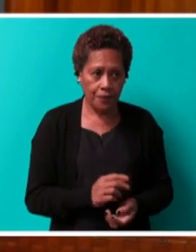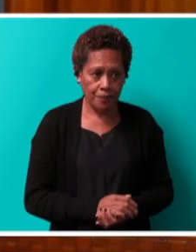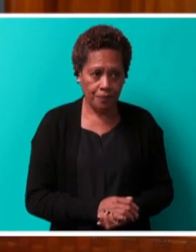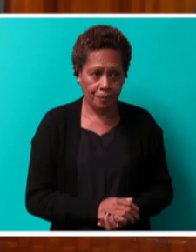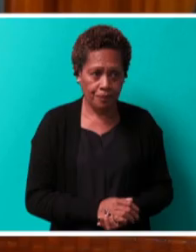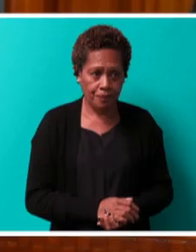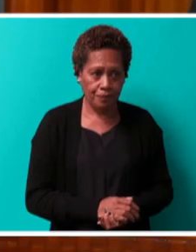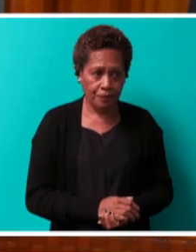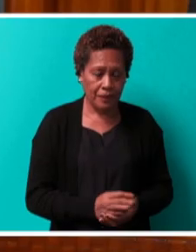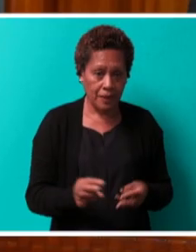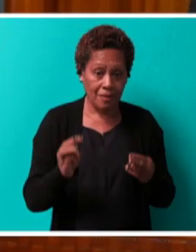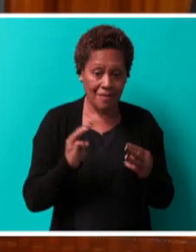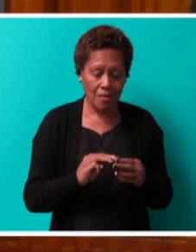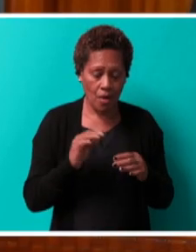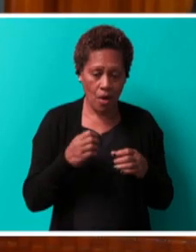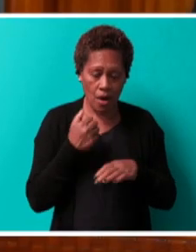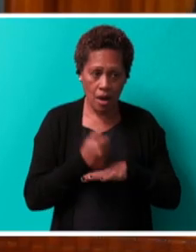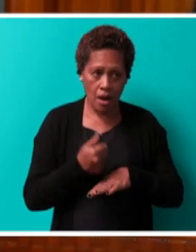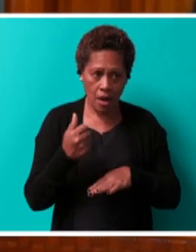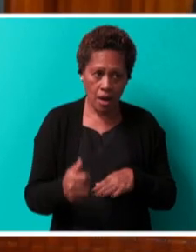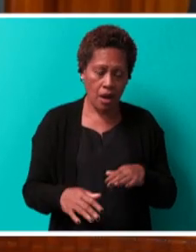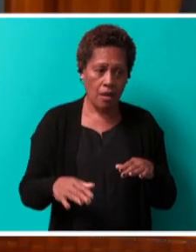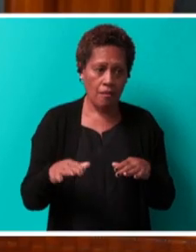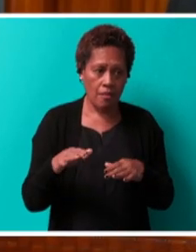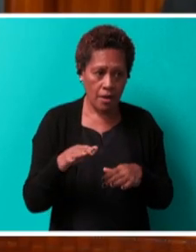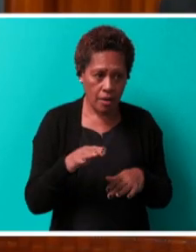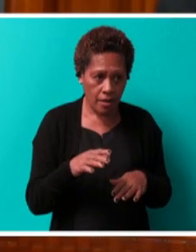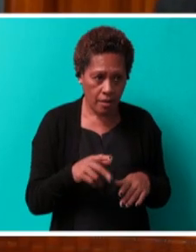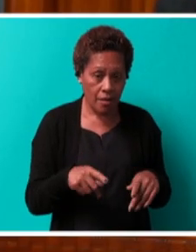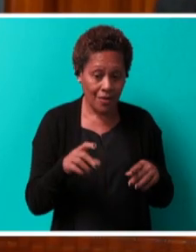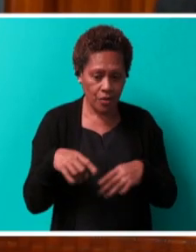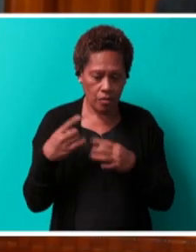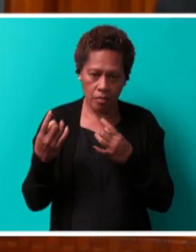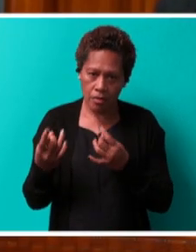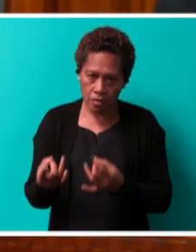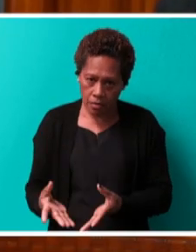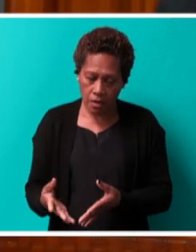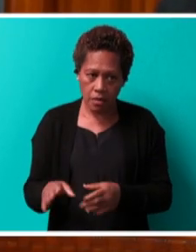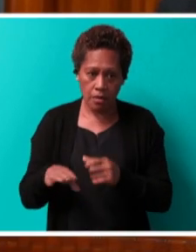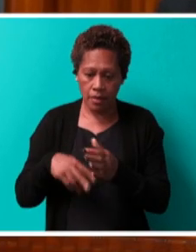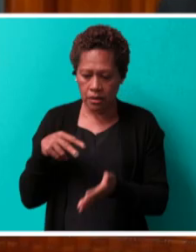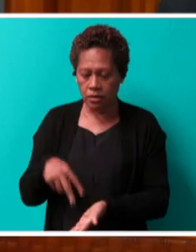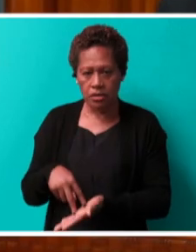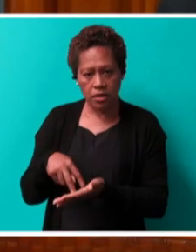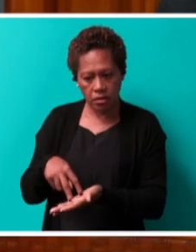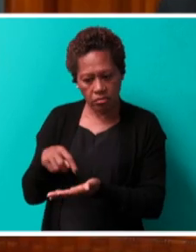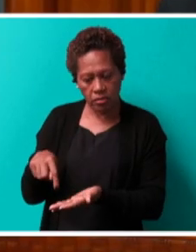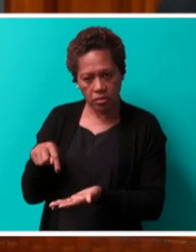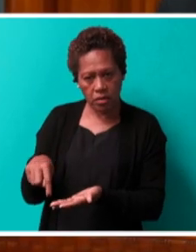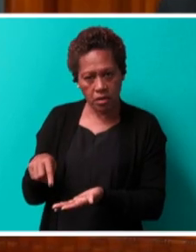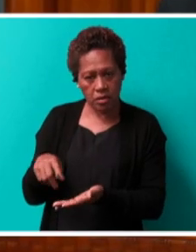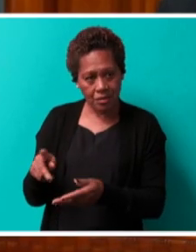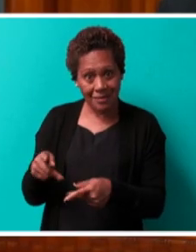municipal or local government, private taxi base or providers to secure an approved base or stand as soon as practicable,